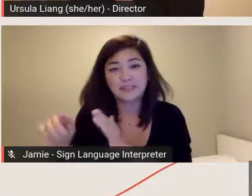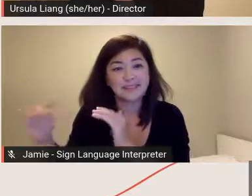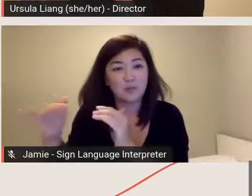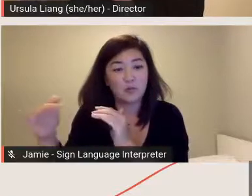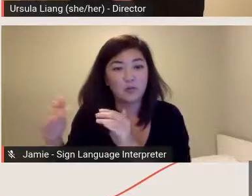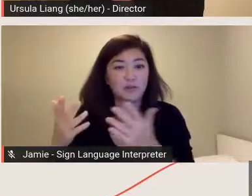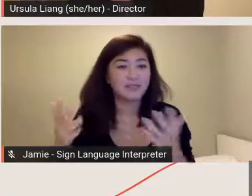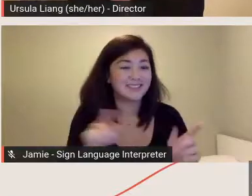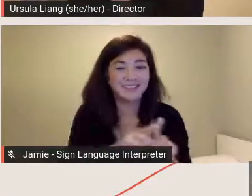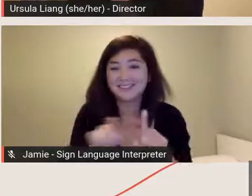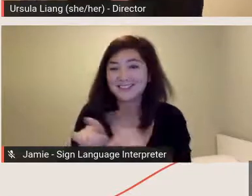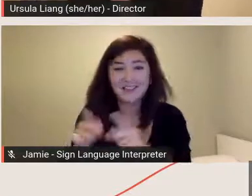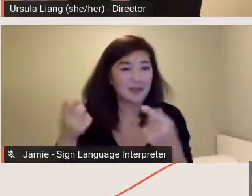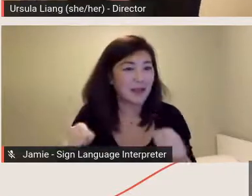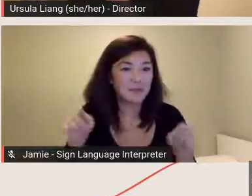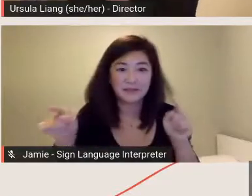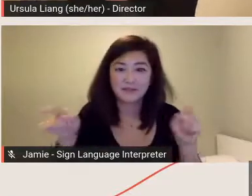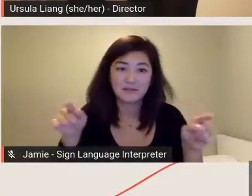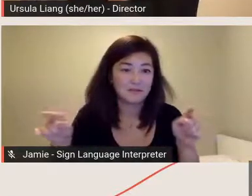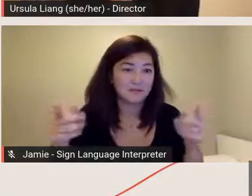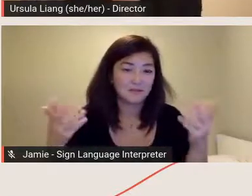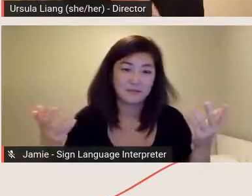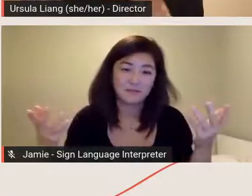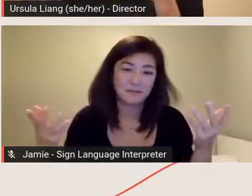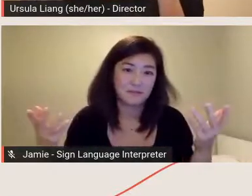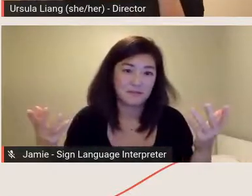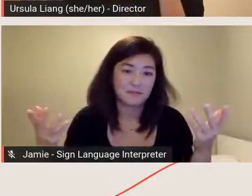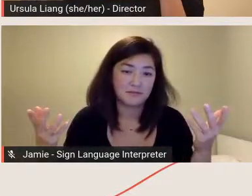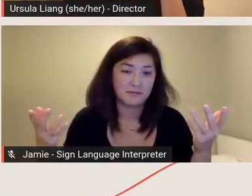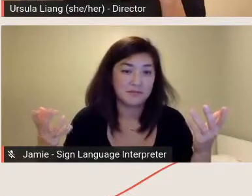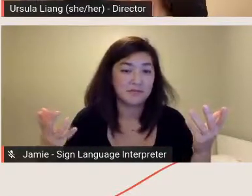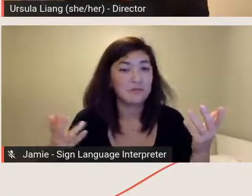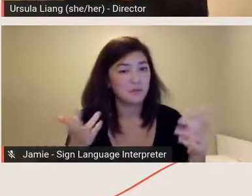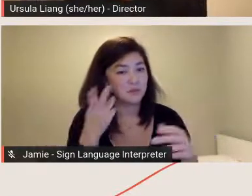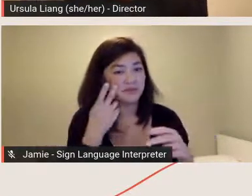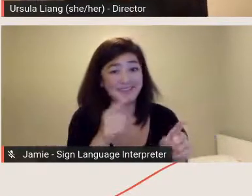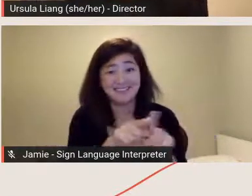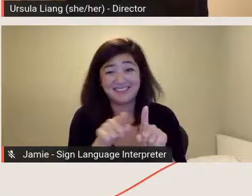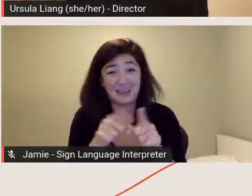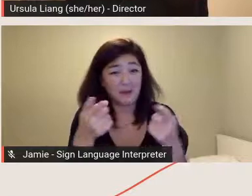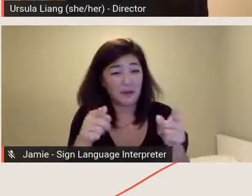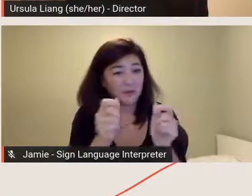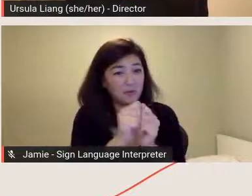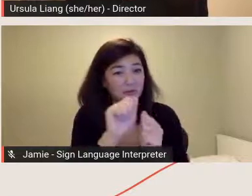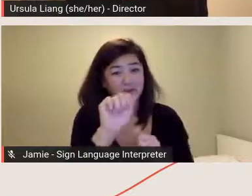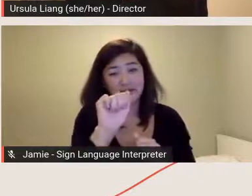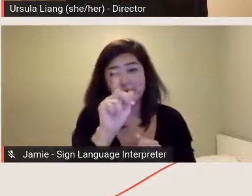is the same thing that we see happen with the Kai's family.